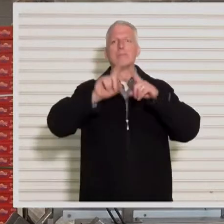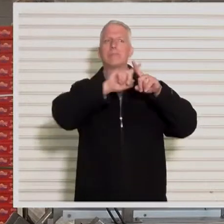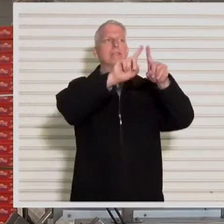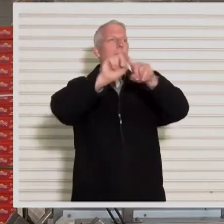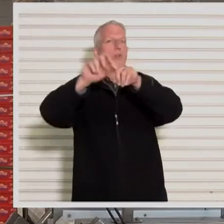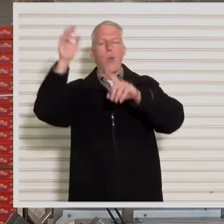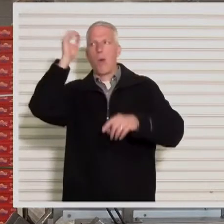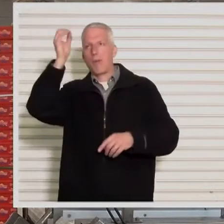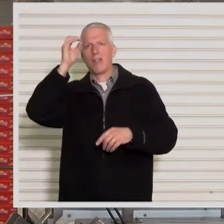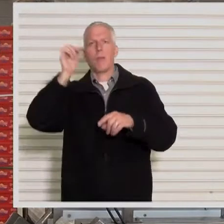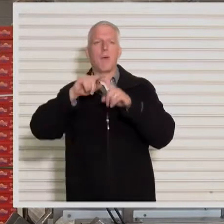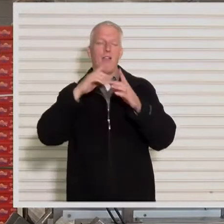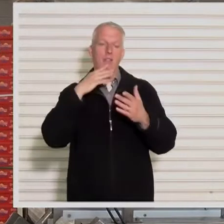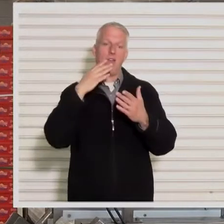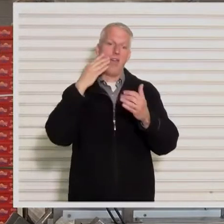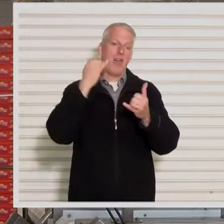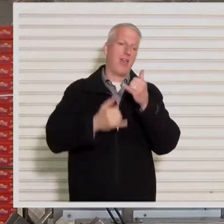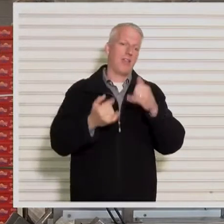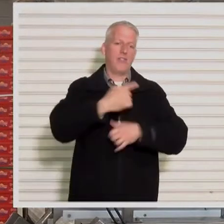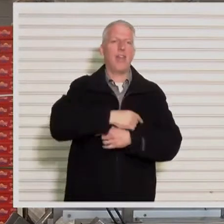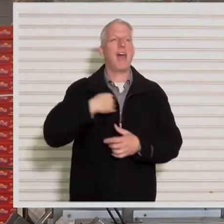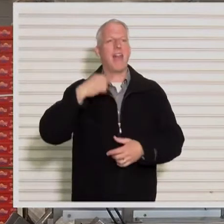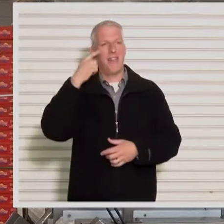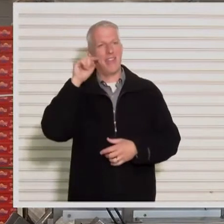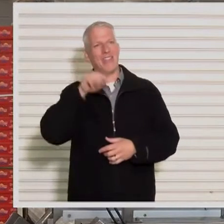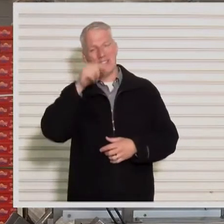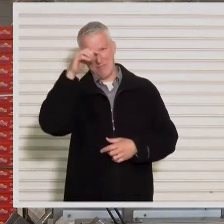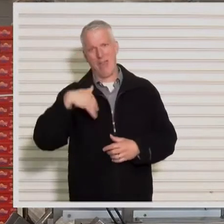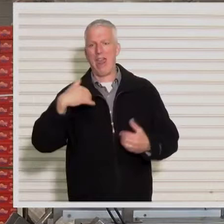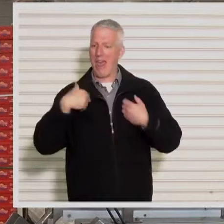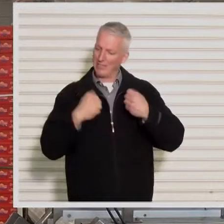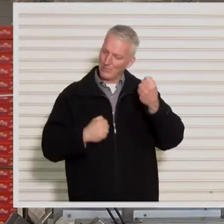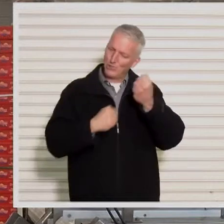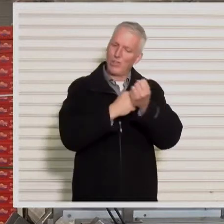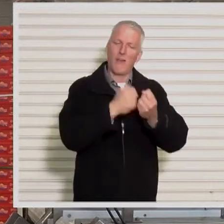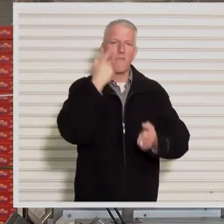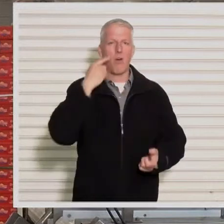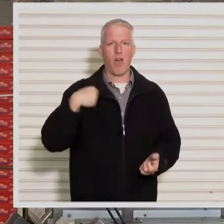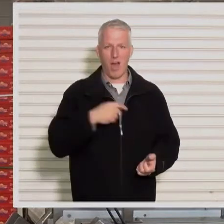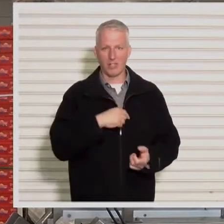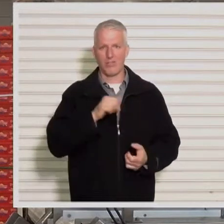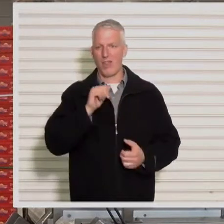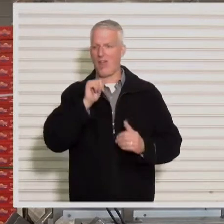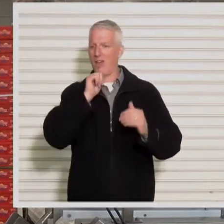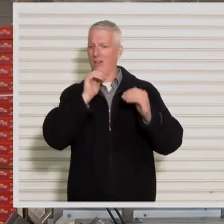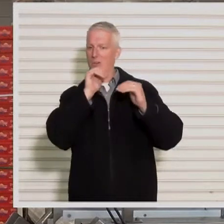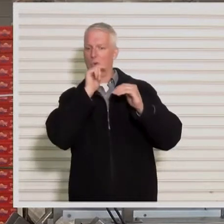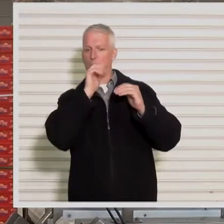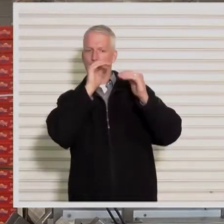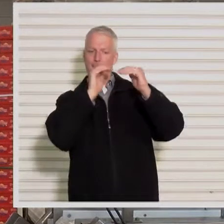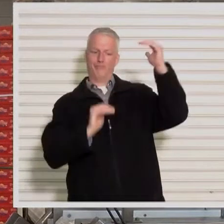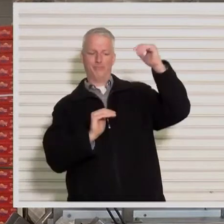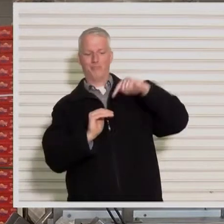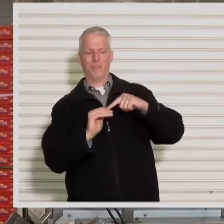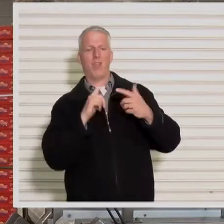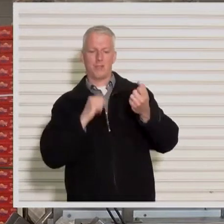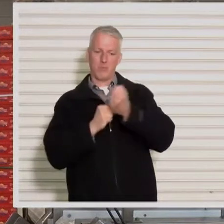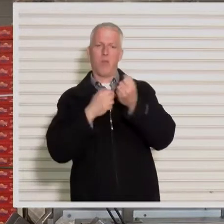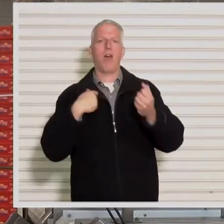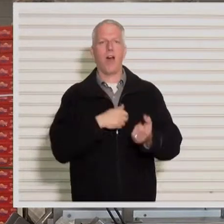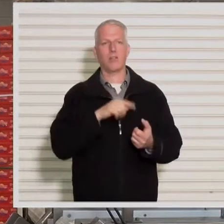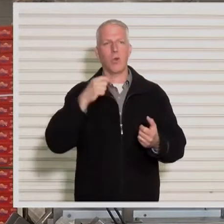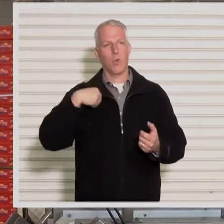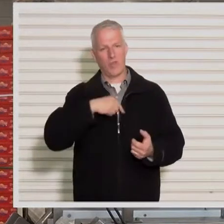at the end of the day, the way I see it, this man has stood up for us, for the underserved, and we need to do our part as well to stand up for